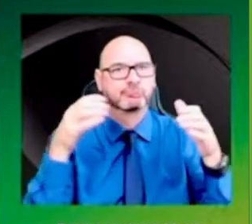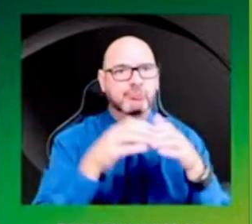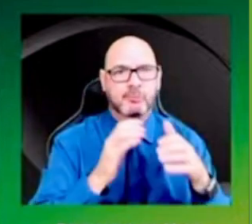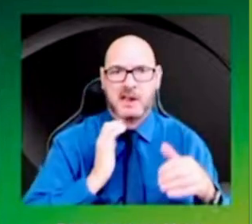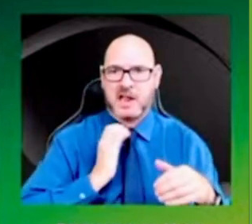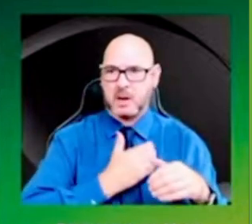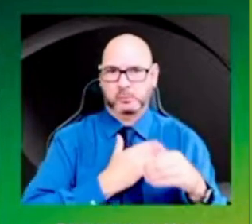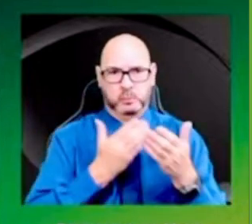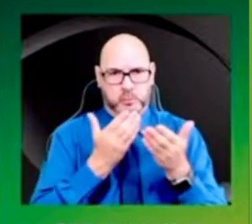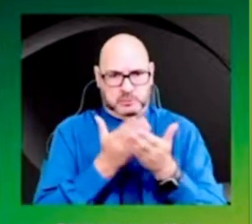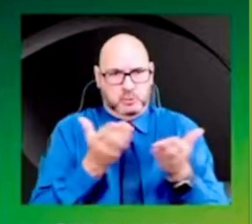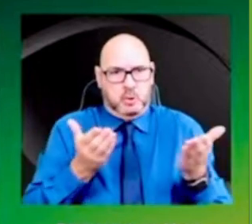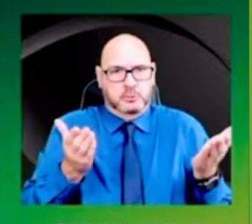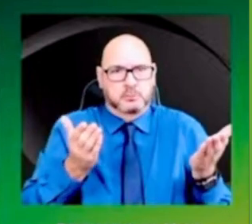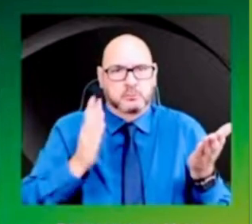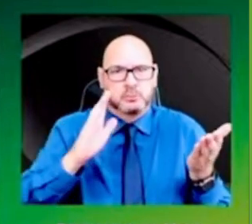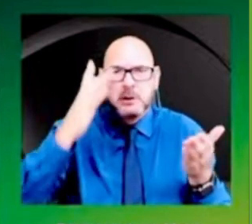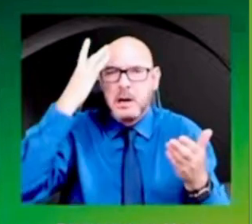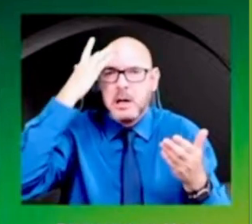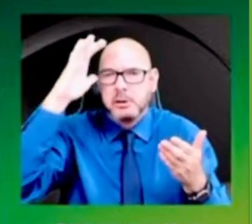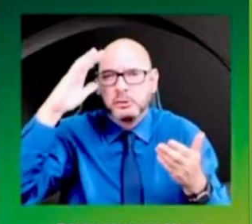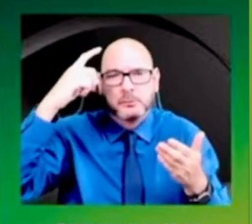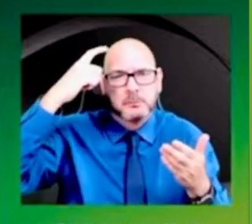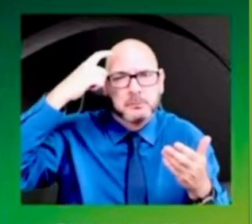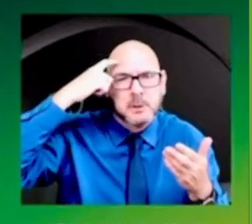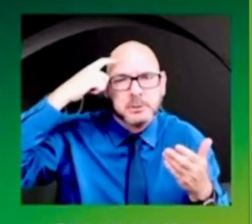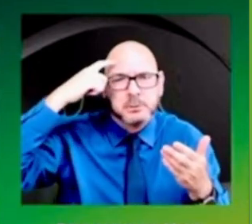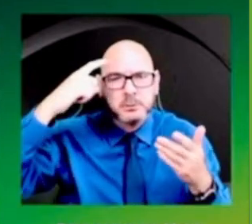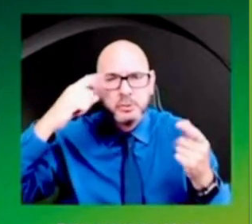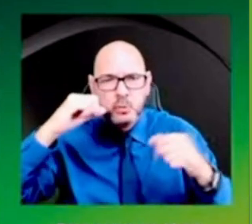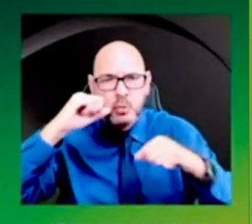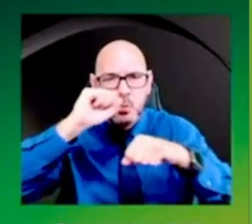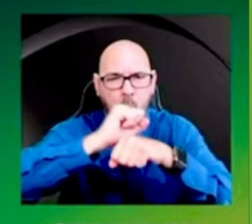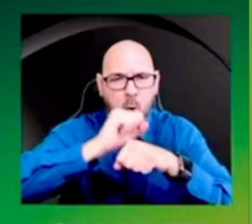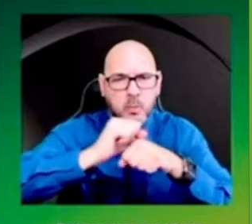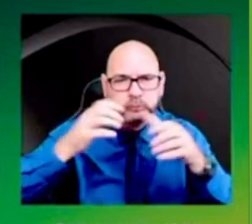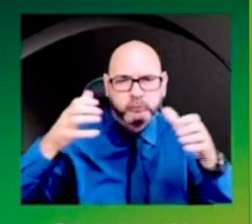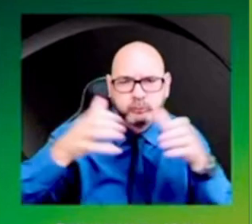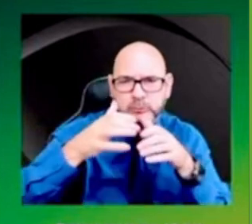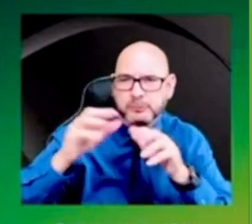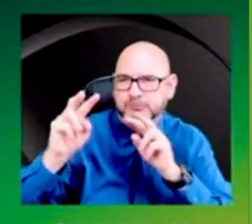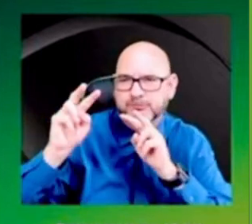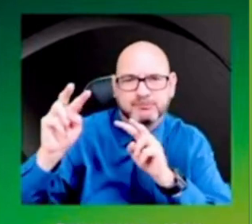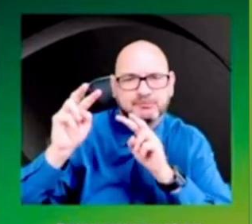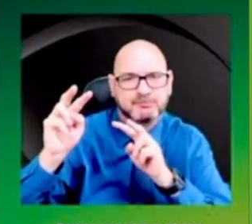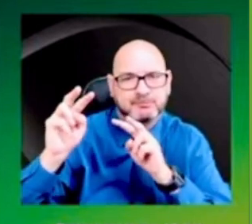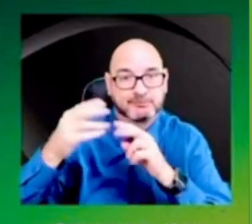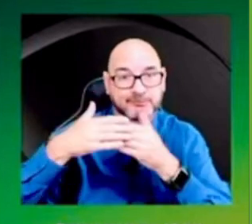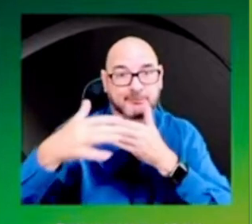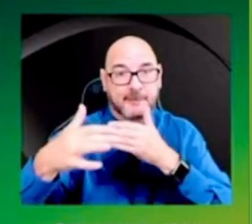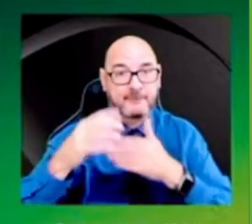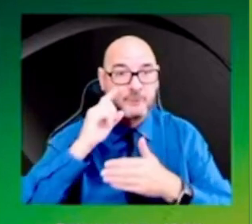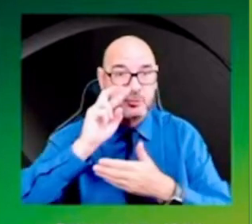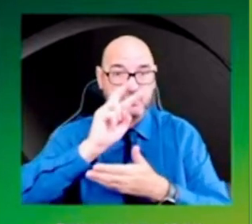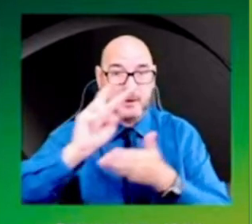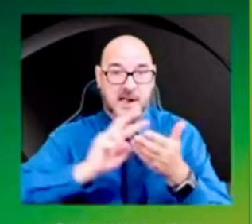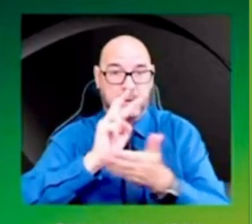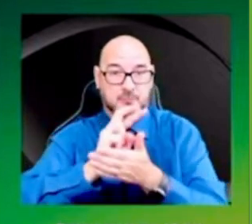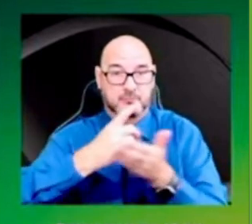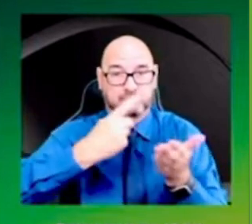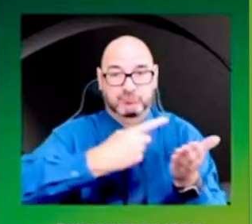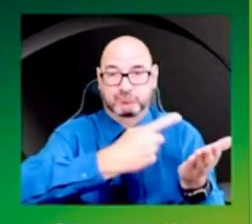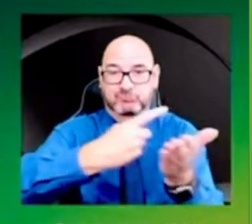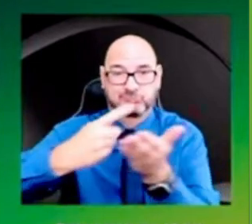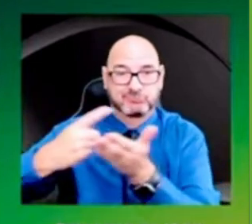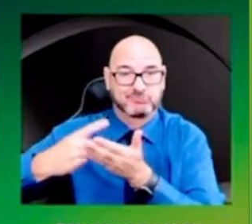we each do. I'm very much looking forward to the next 2 hours spent together and all the work we will do going forward. As